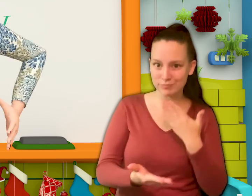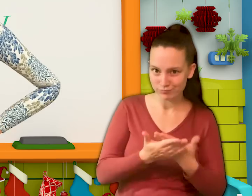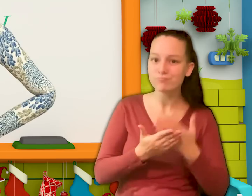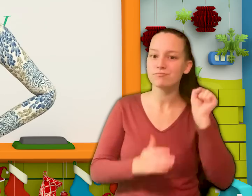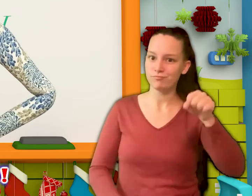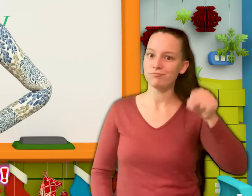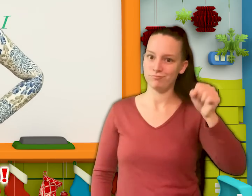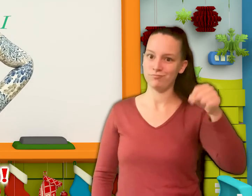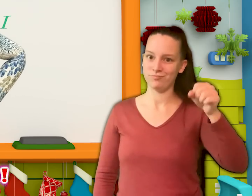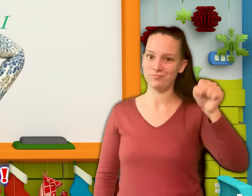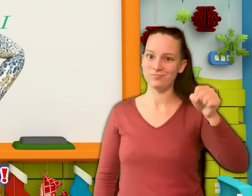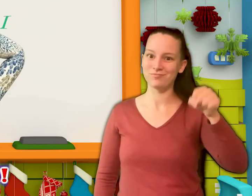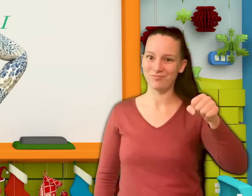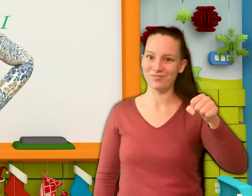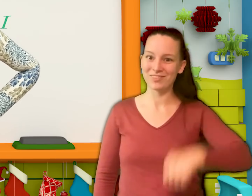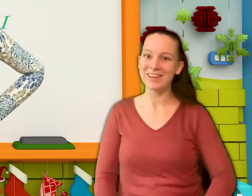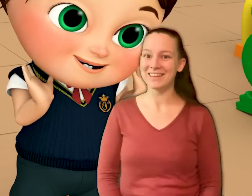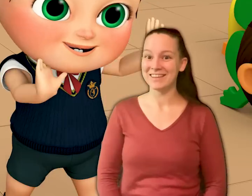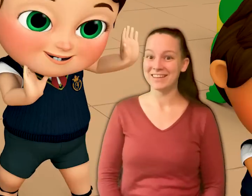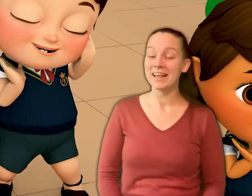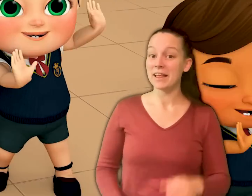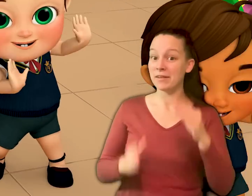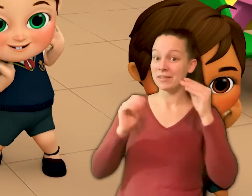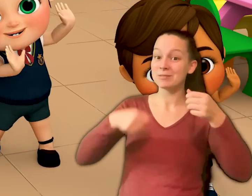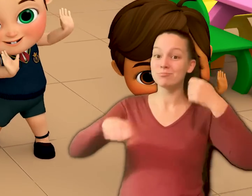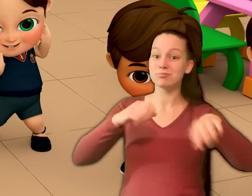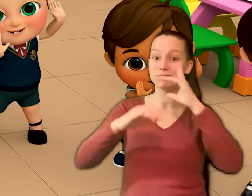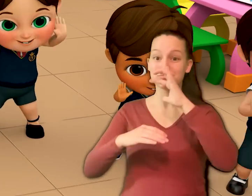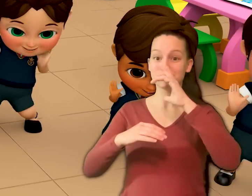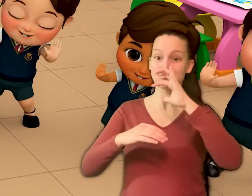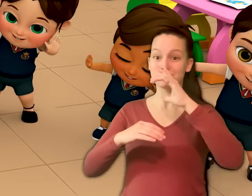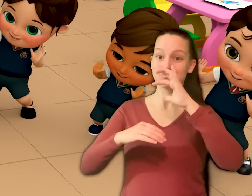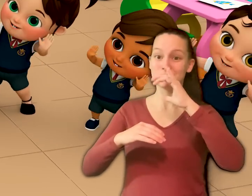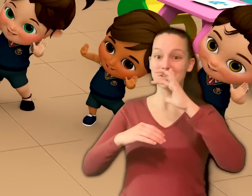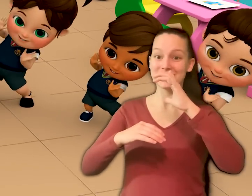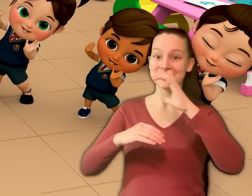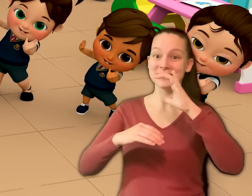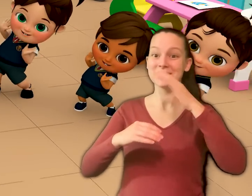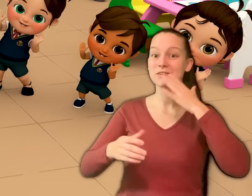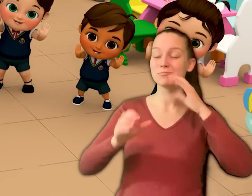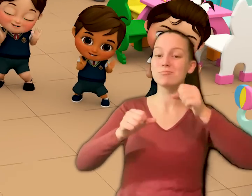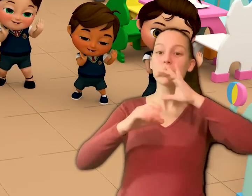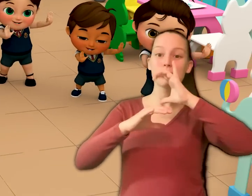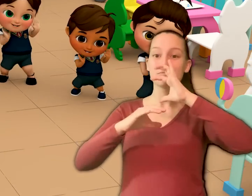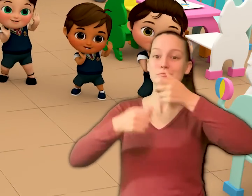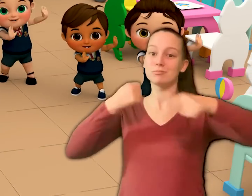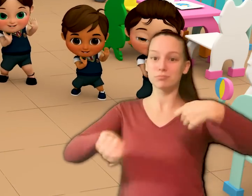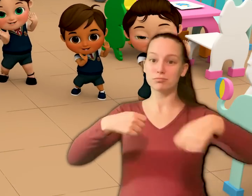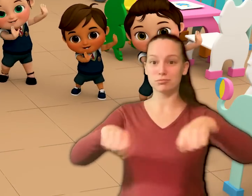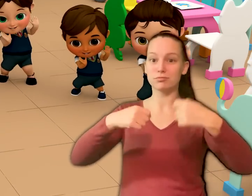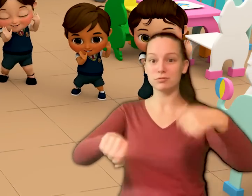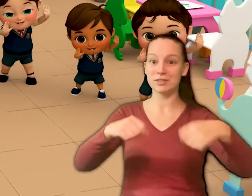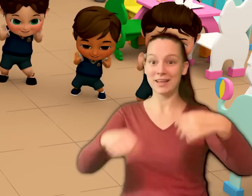good so be good for goodness day with little tin horns and little toy drums Rudy toot toots and